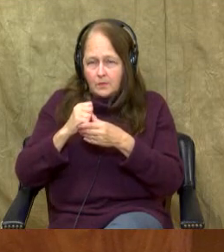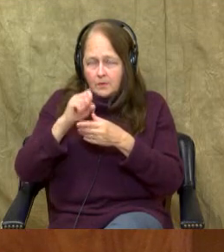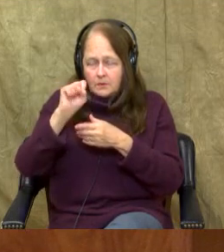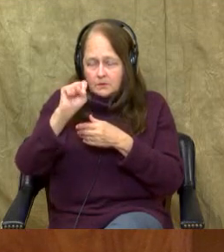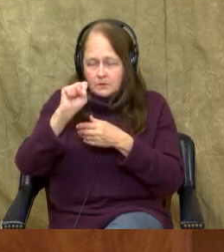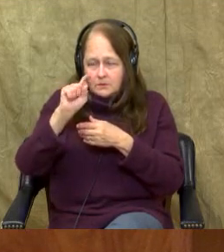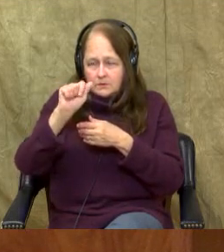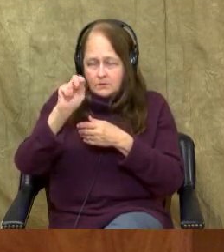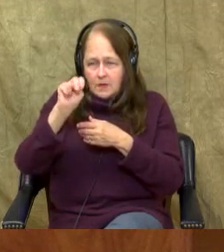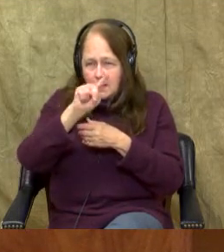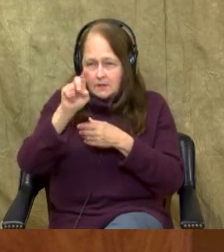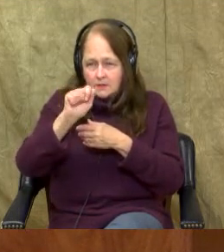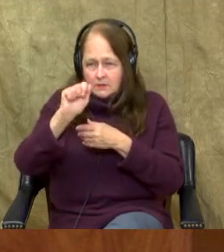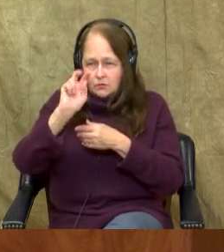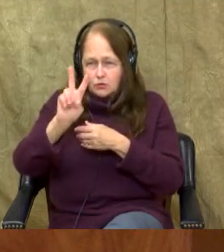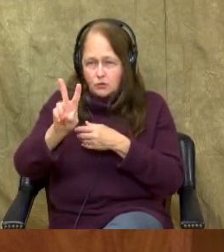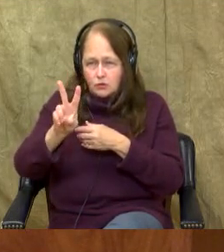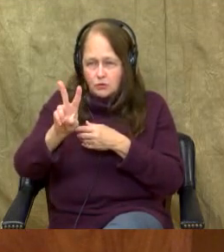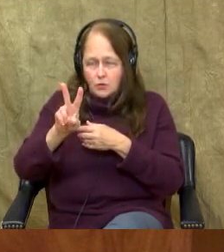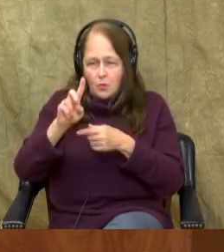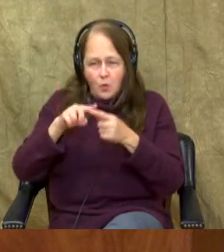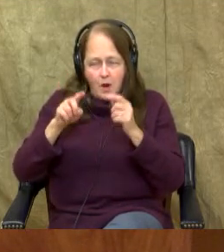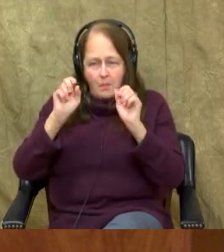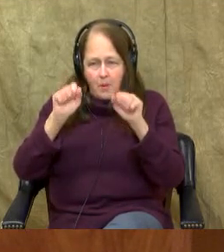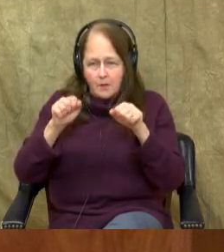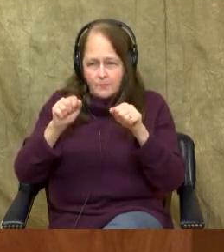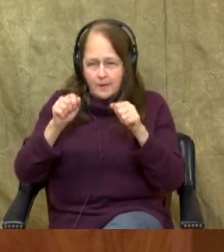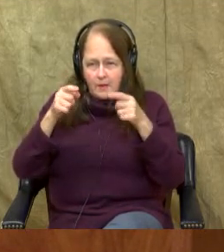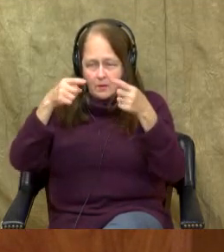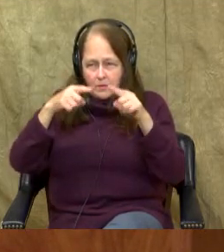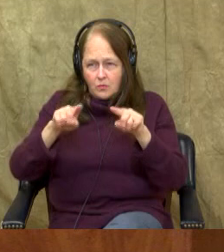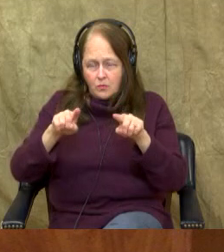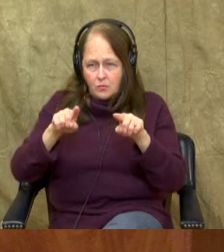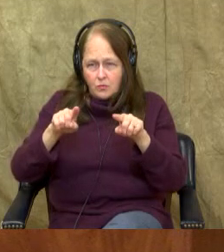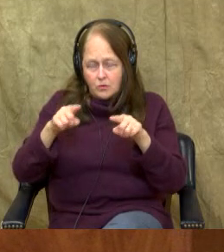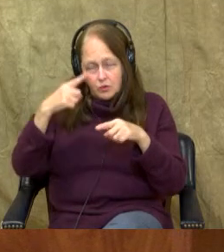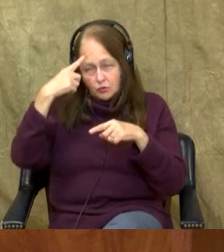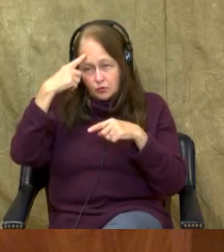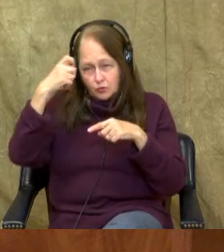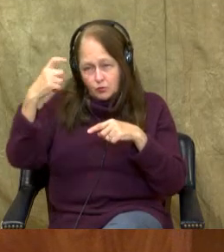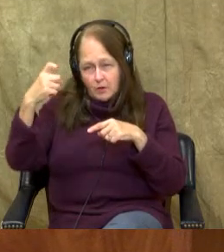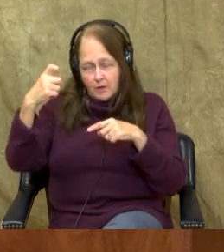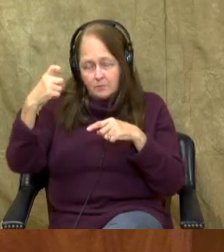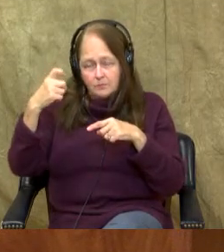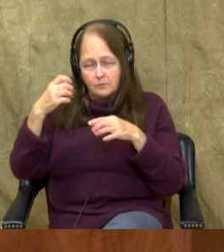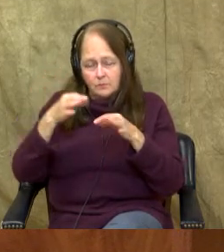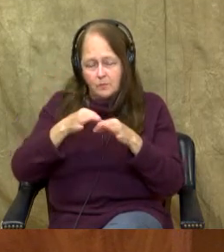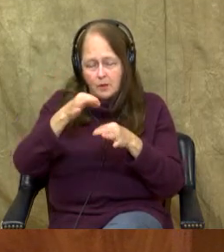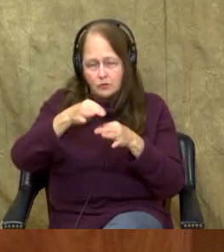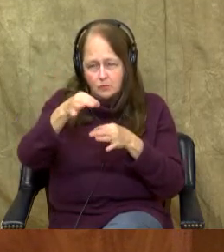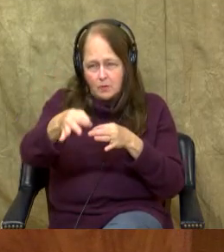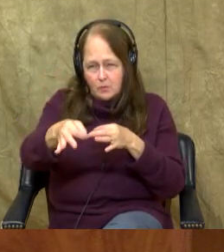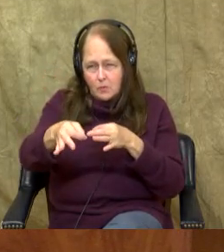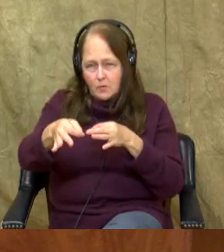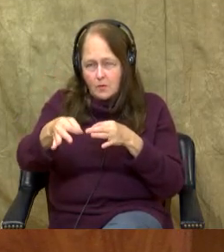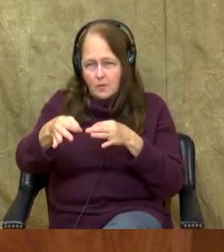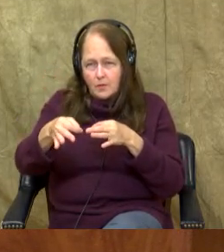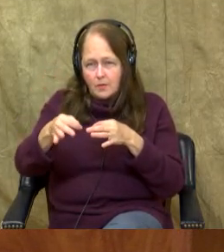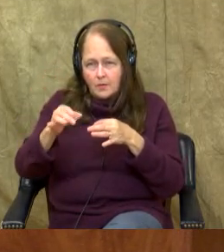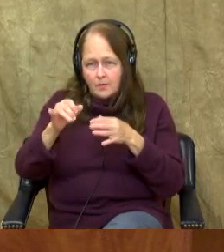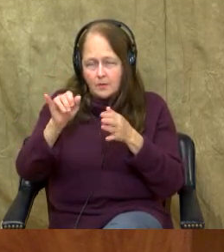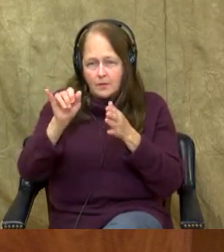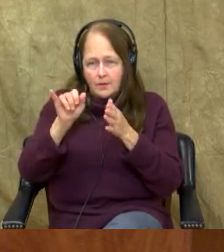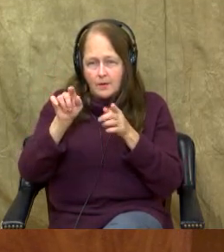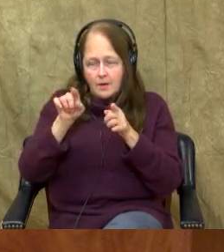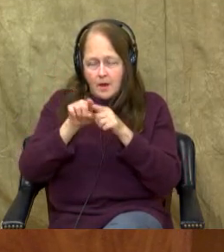Stanza 2. What could possibly happen to a dream deferred? Well, line 1 says it dries up like a raisin